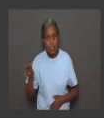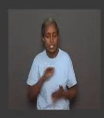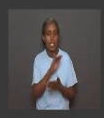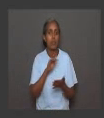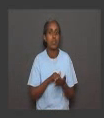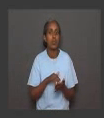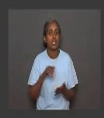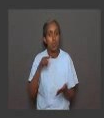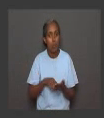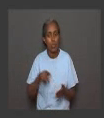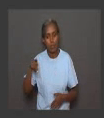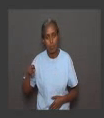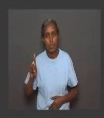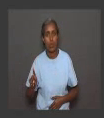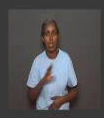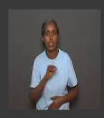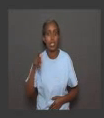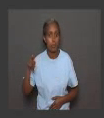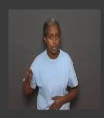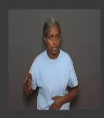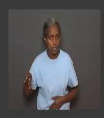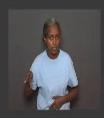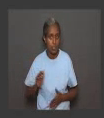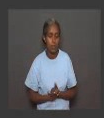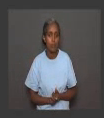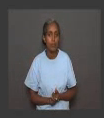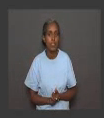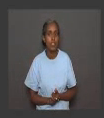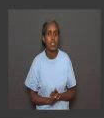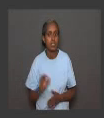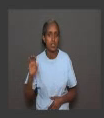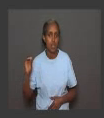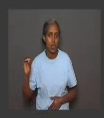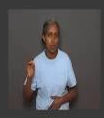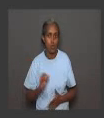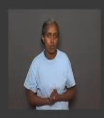between points P1 and P is 0.